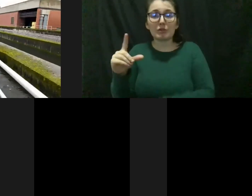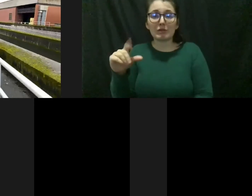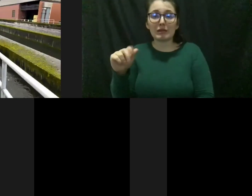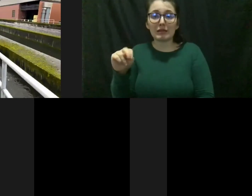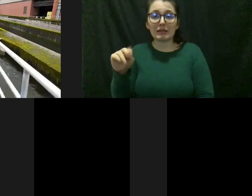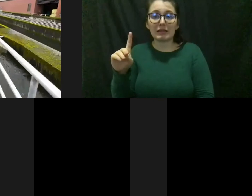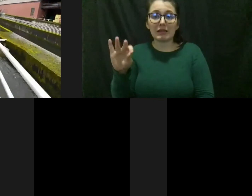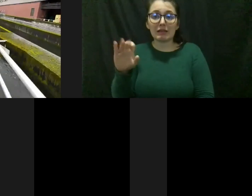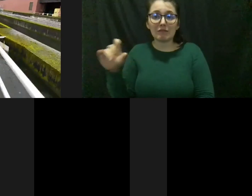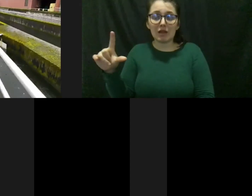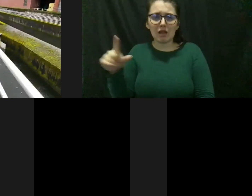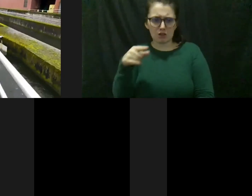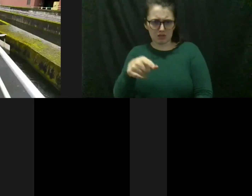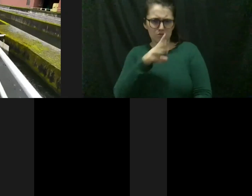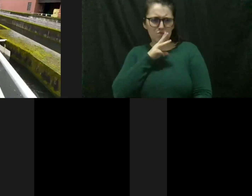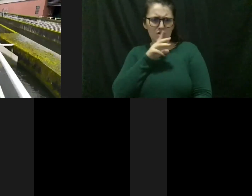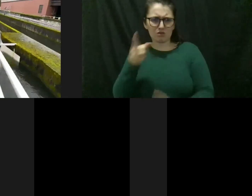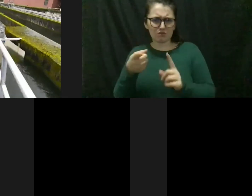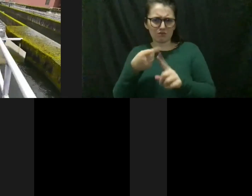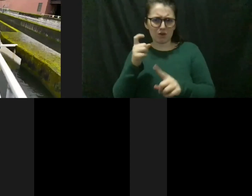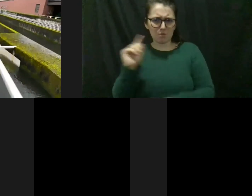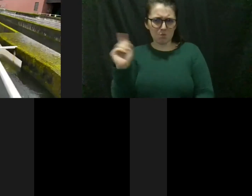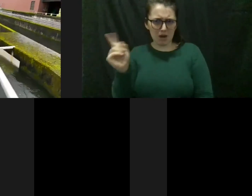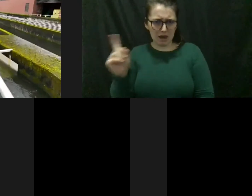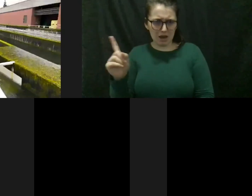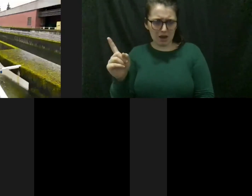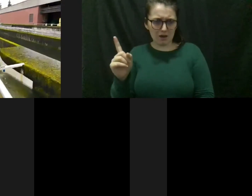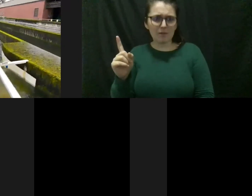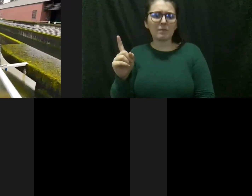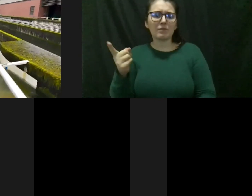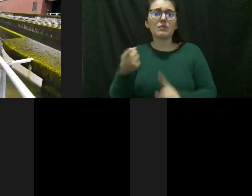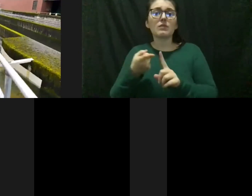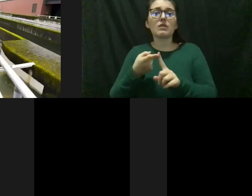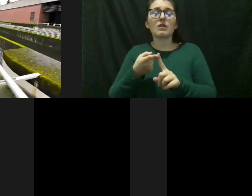with the poplar trees is we treat all the